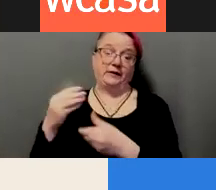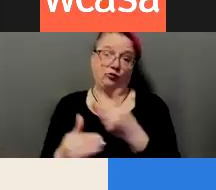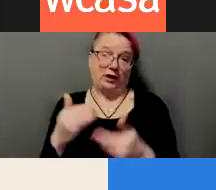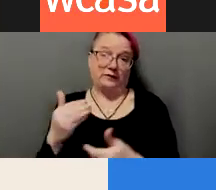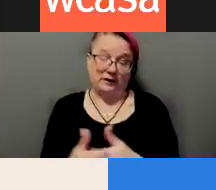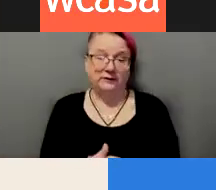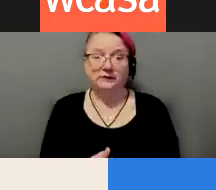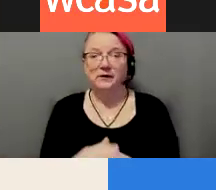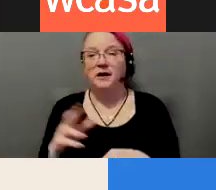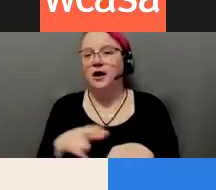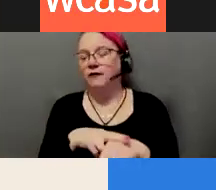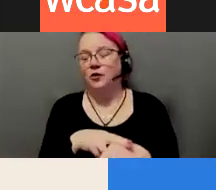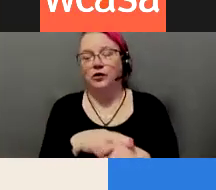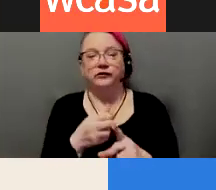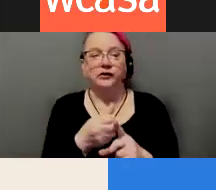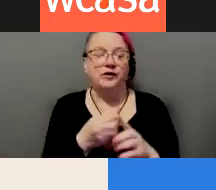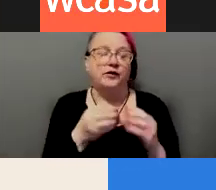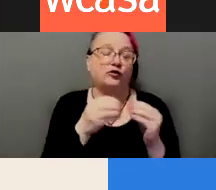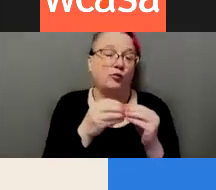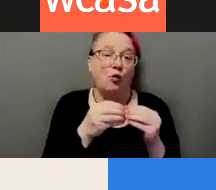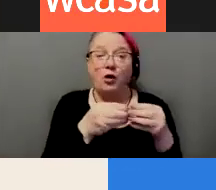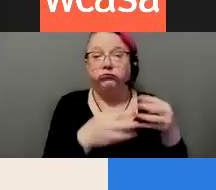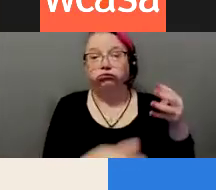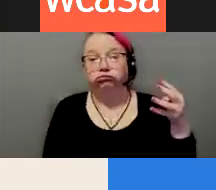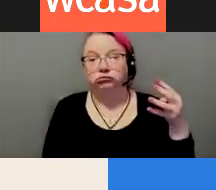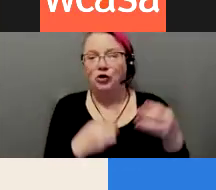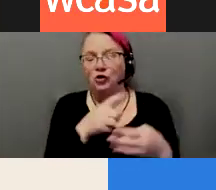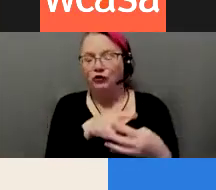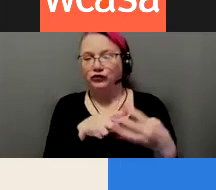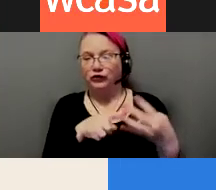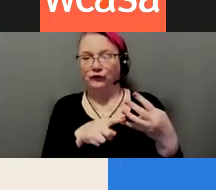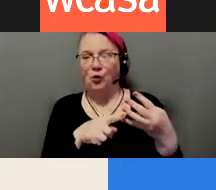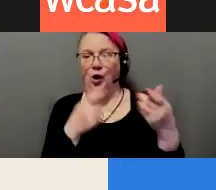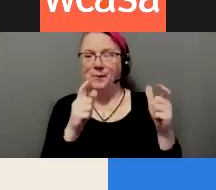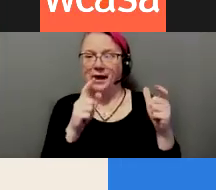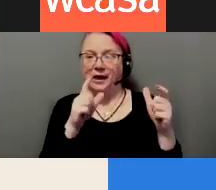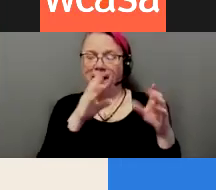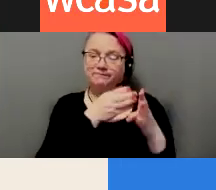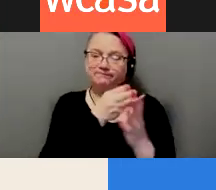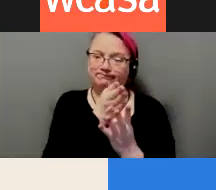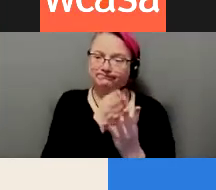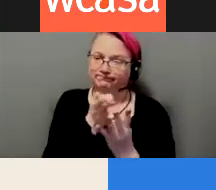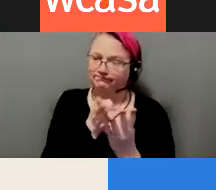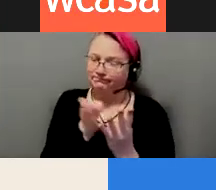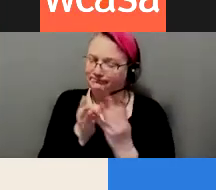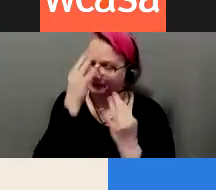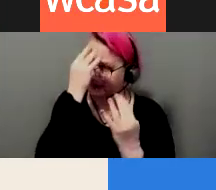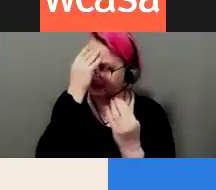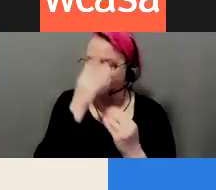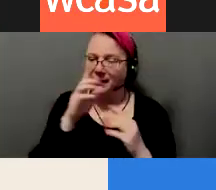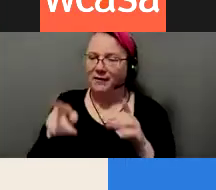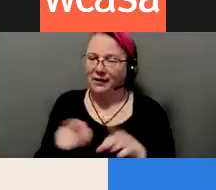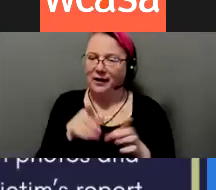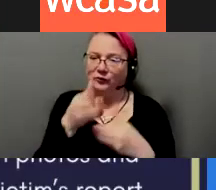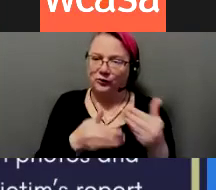And of course, there's more to processing these decisions than that. Those are just 4 big buckets to maybe already be noodling on as we go through.